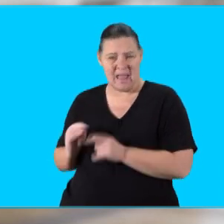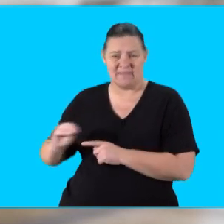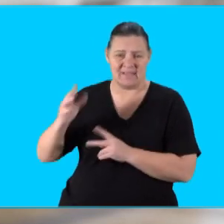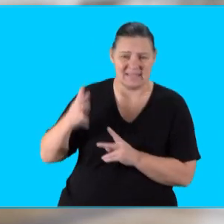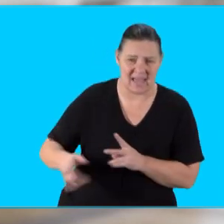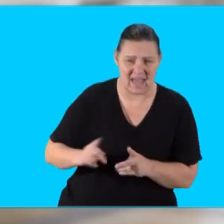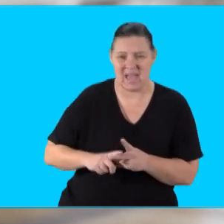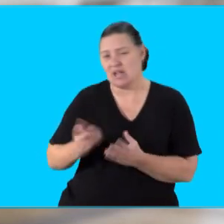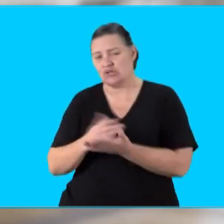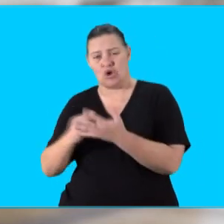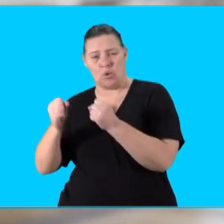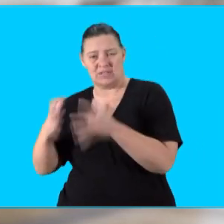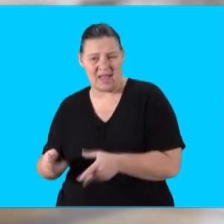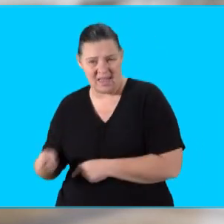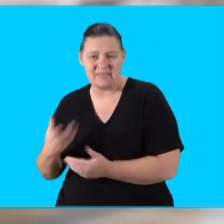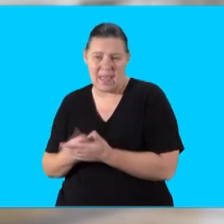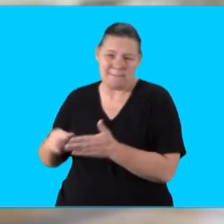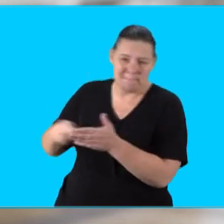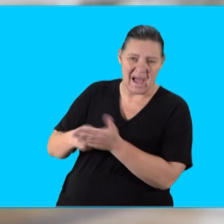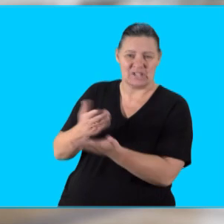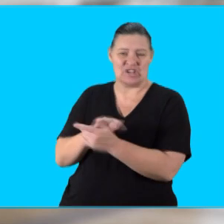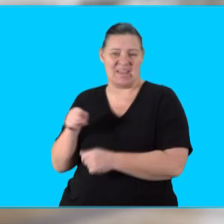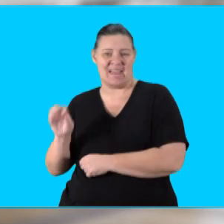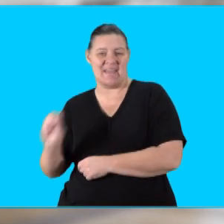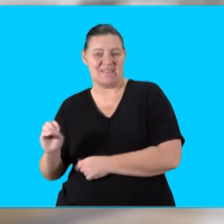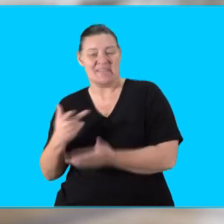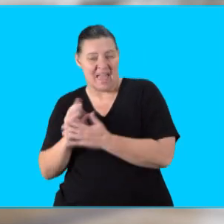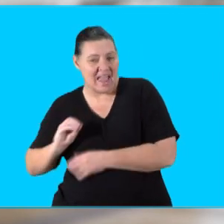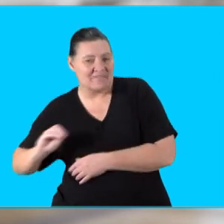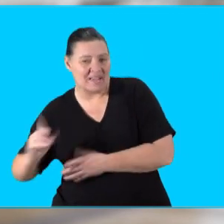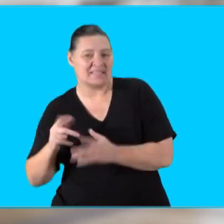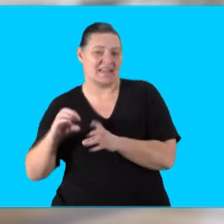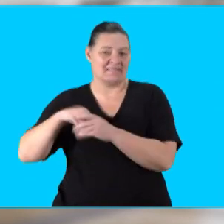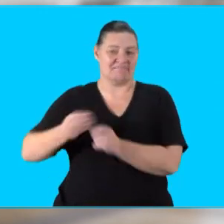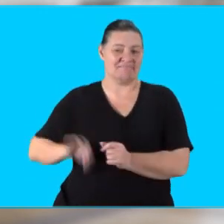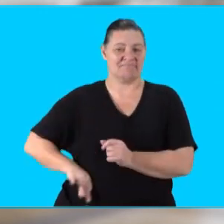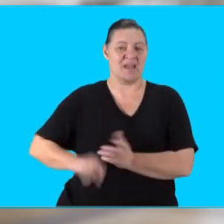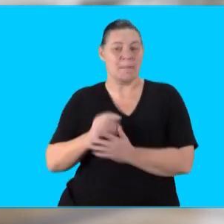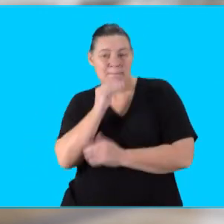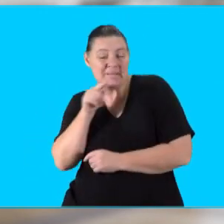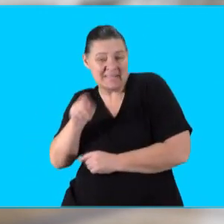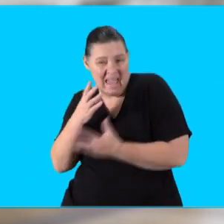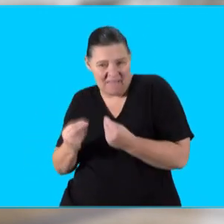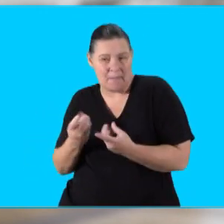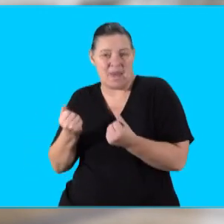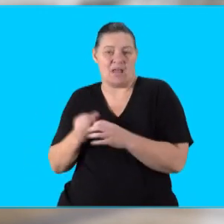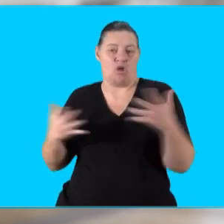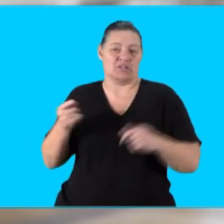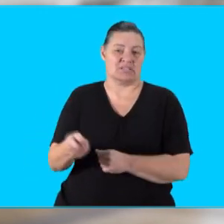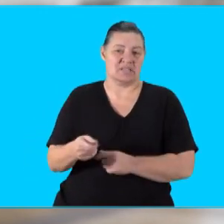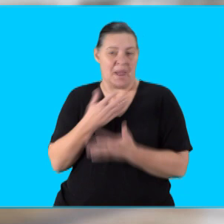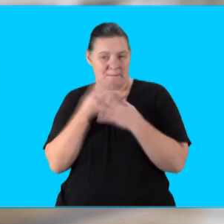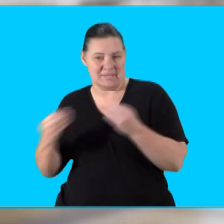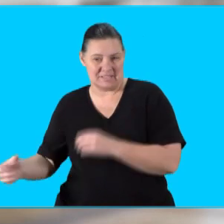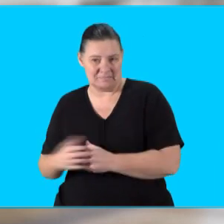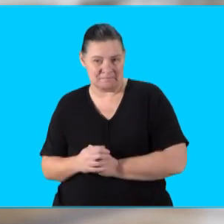investors, we have shareholders who can buy shares in the company. In that way, they are investing, and in that way, we are getting a lot of money as a